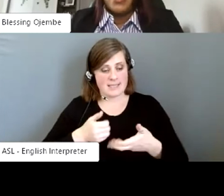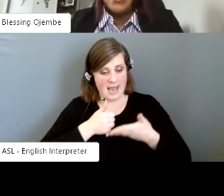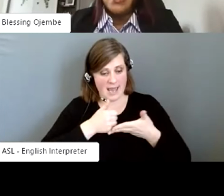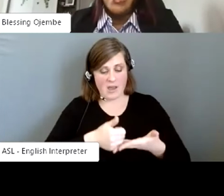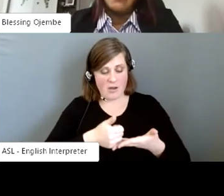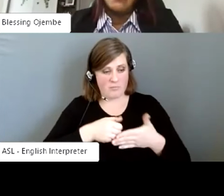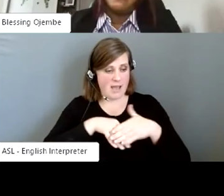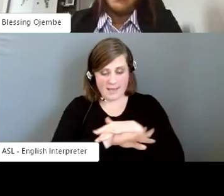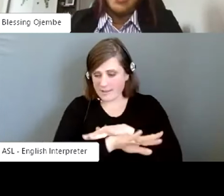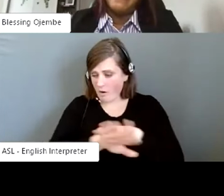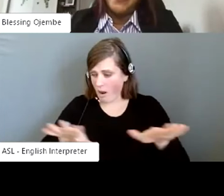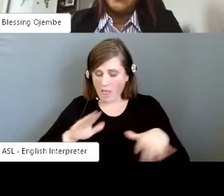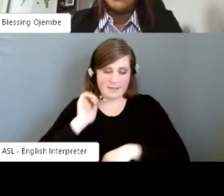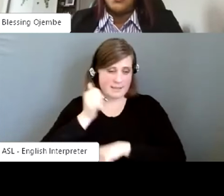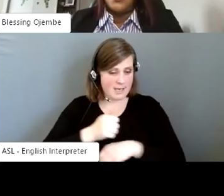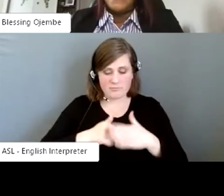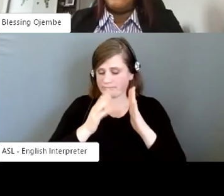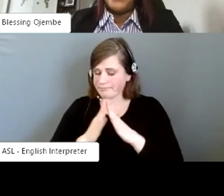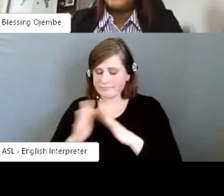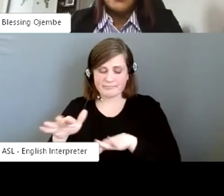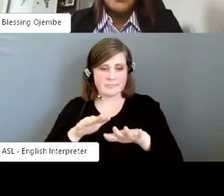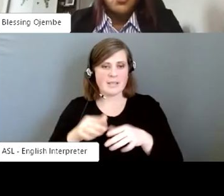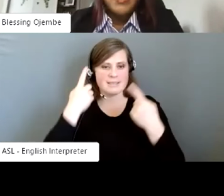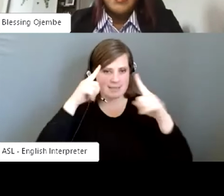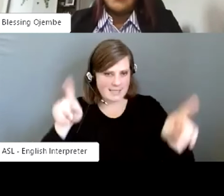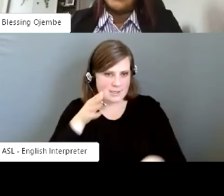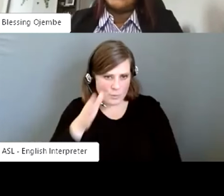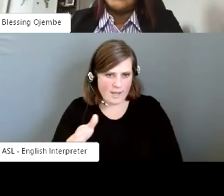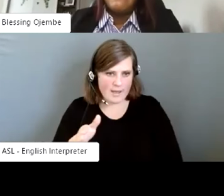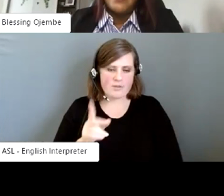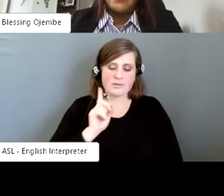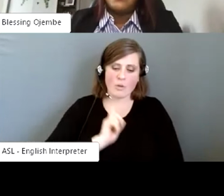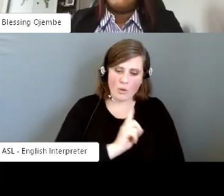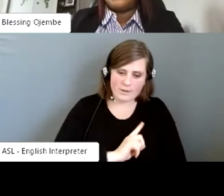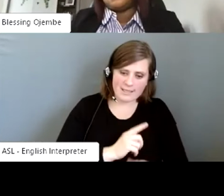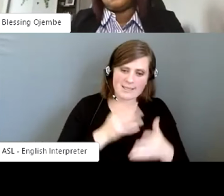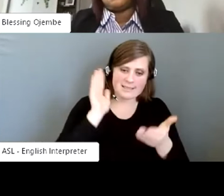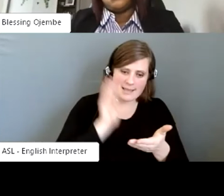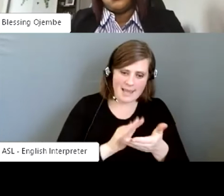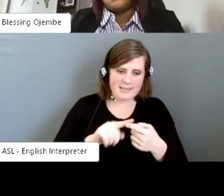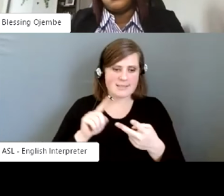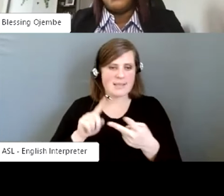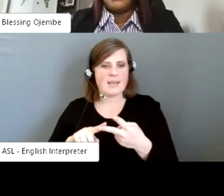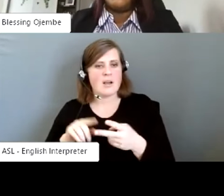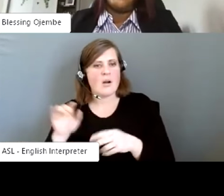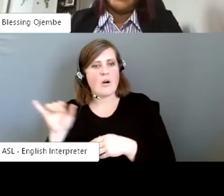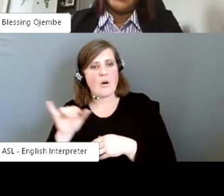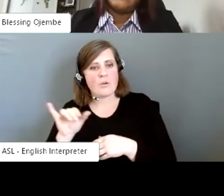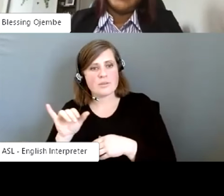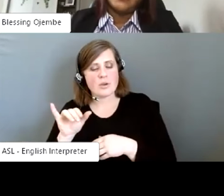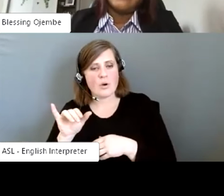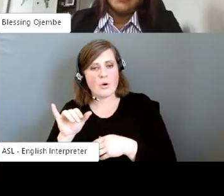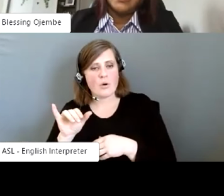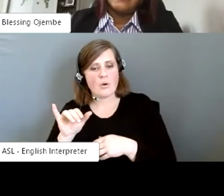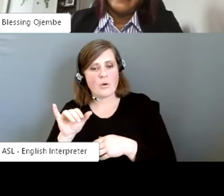to mitigating the experience of elder abuse, including loneliness and several forces contributing to